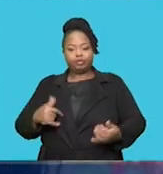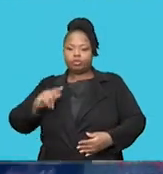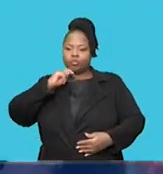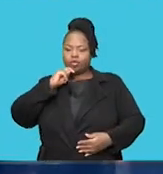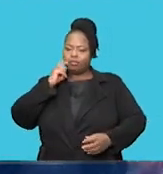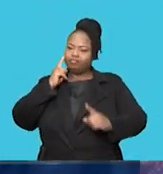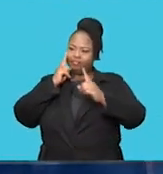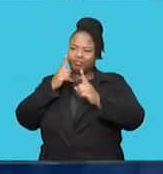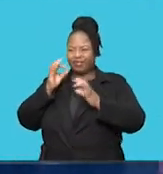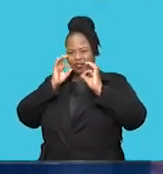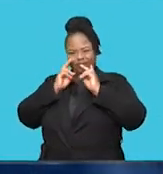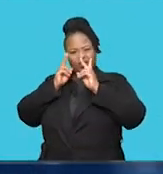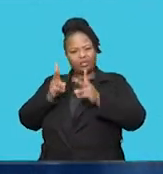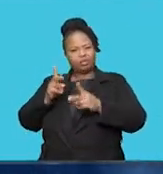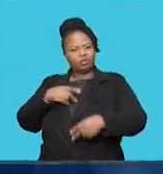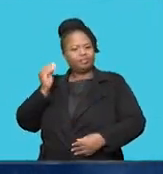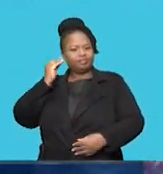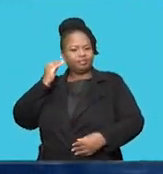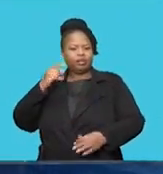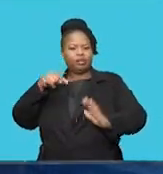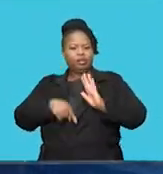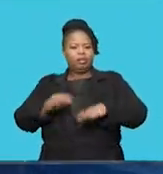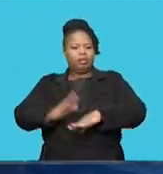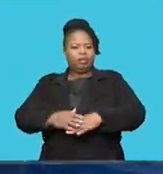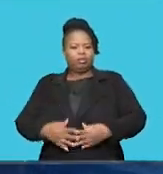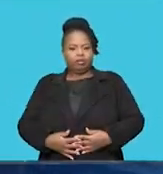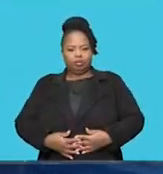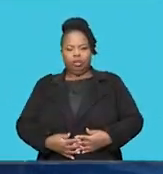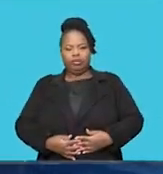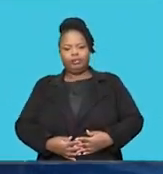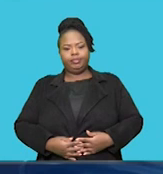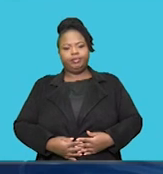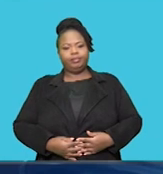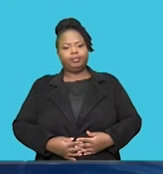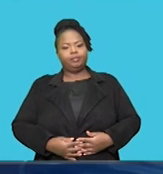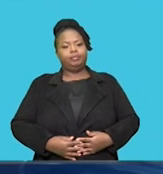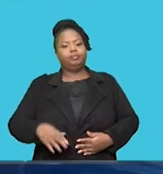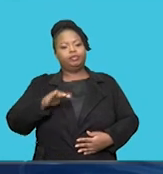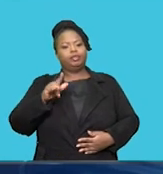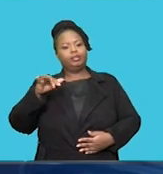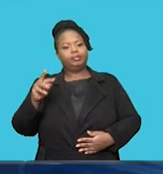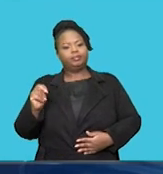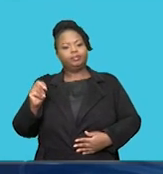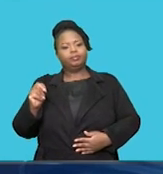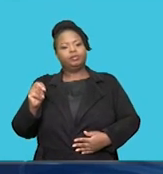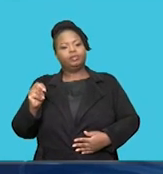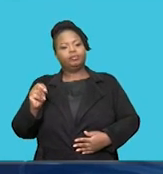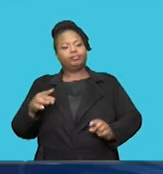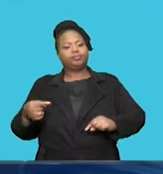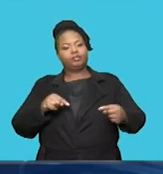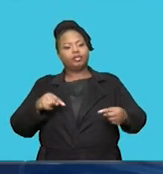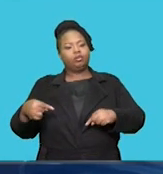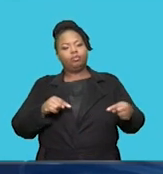ngenhloso kuyothola kabanzi ngalesi sigameko. The deceased Brian had a scuffle with a grade